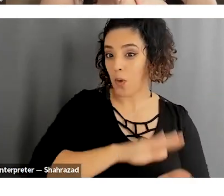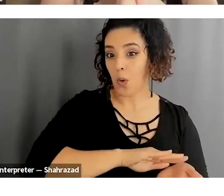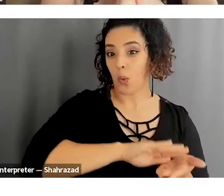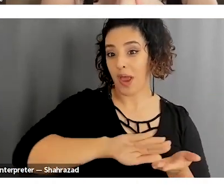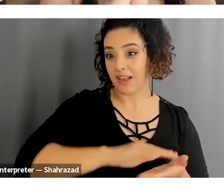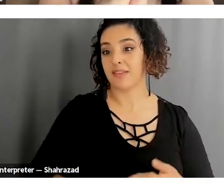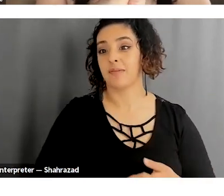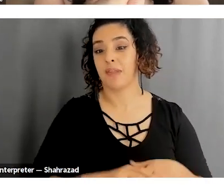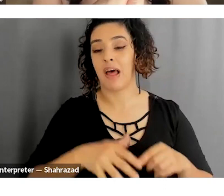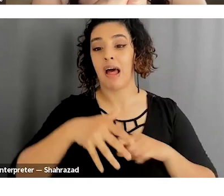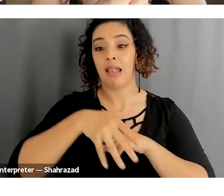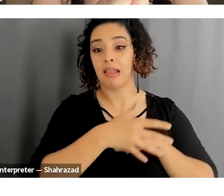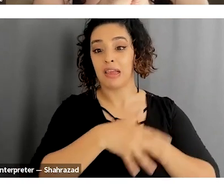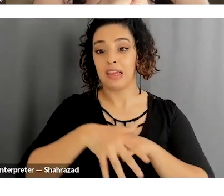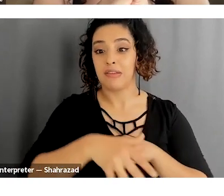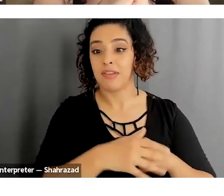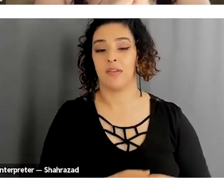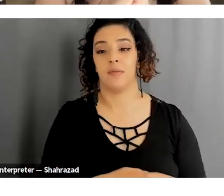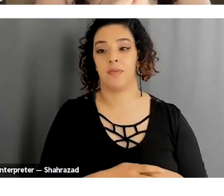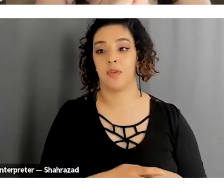leaves, your food waste,